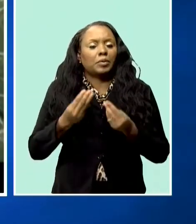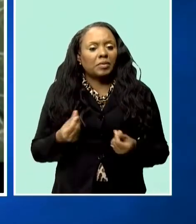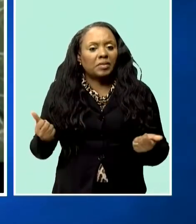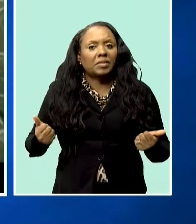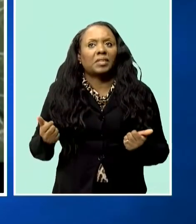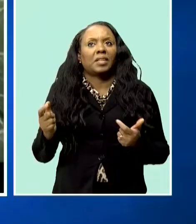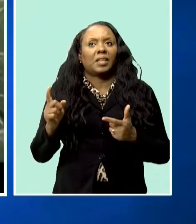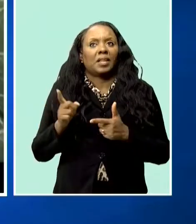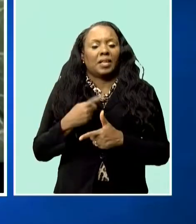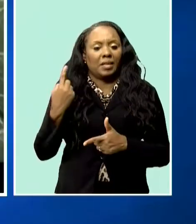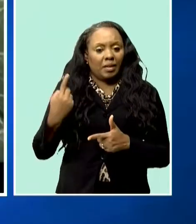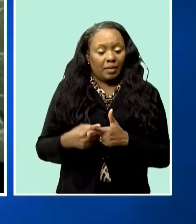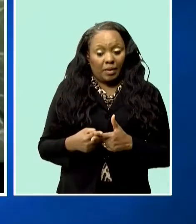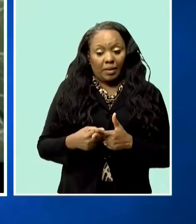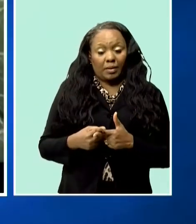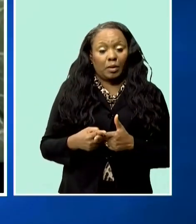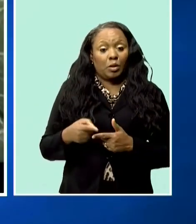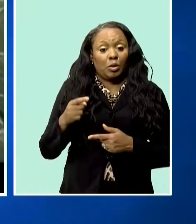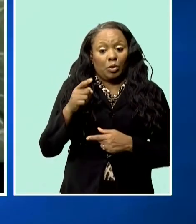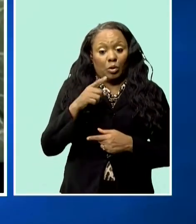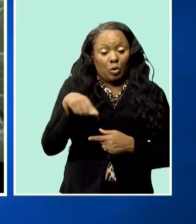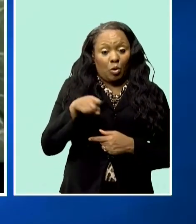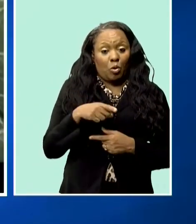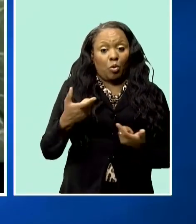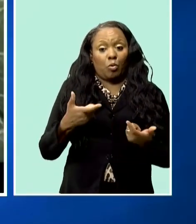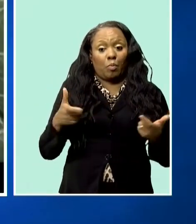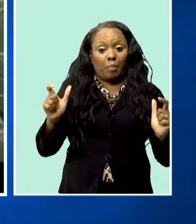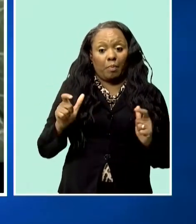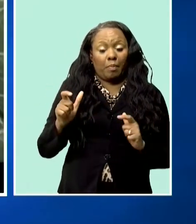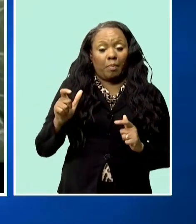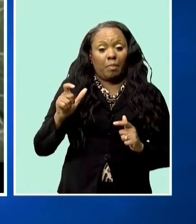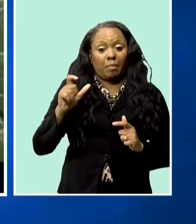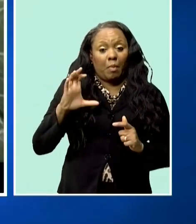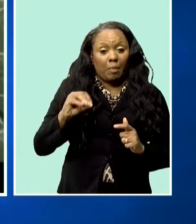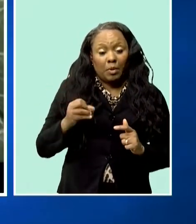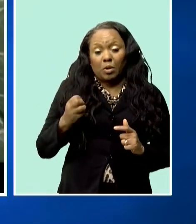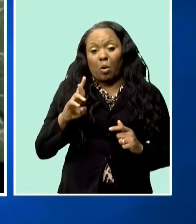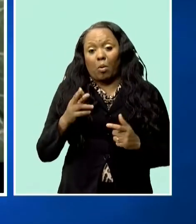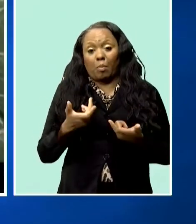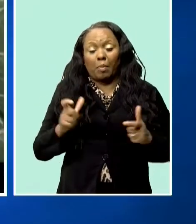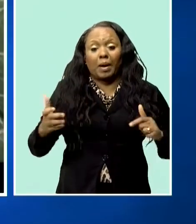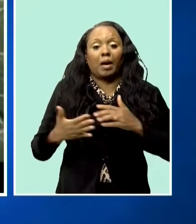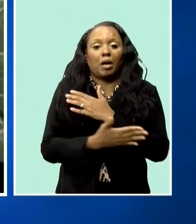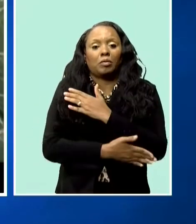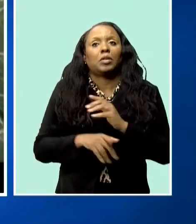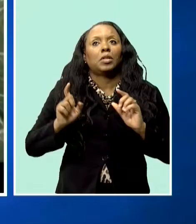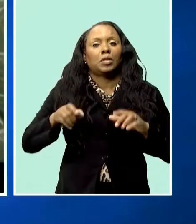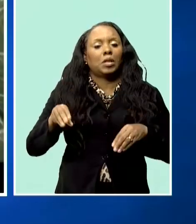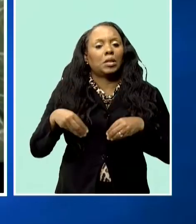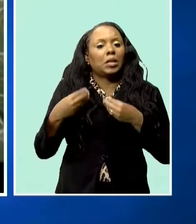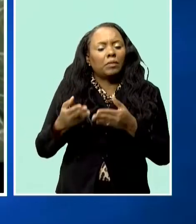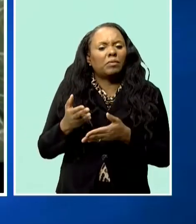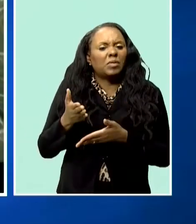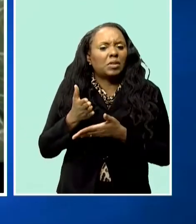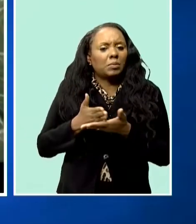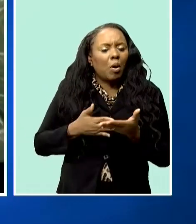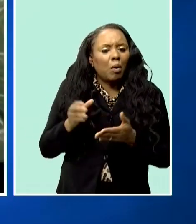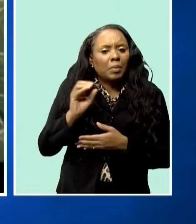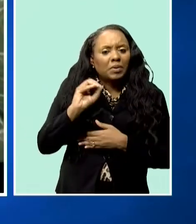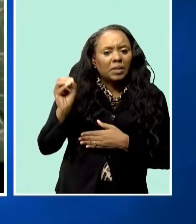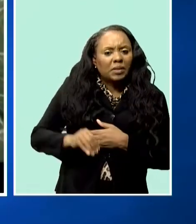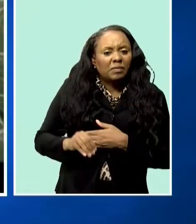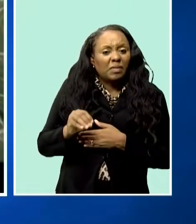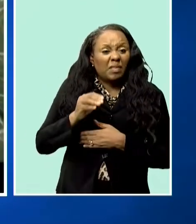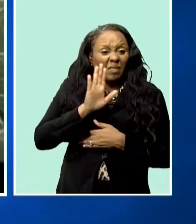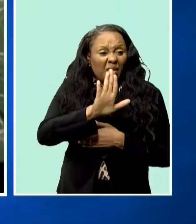they ought to contribute to their resolution through a small percentage of their